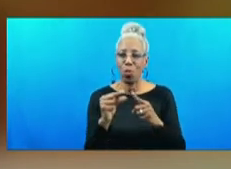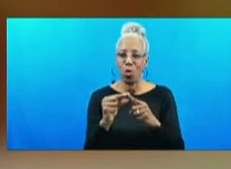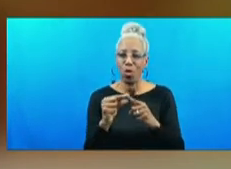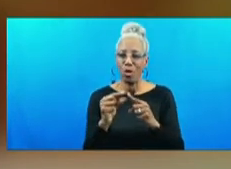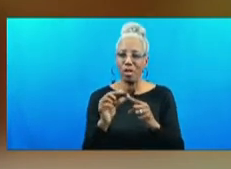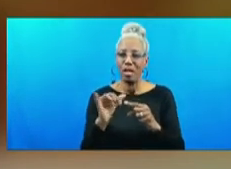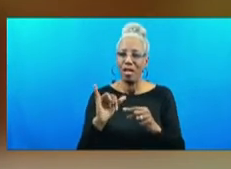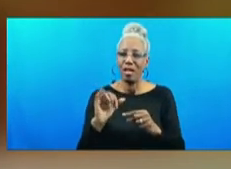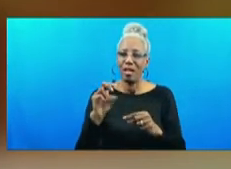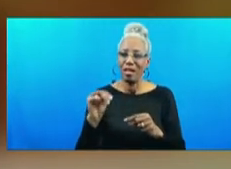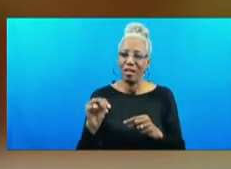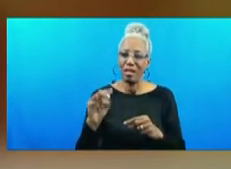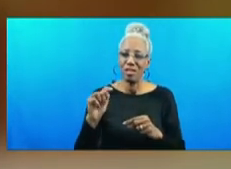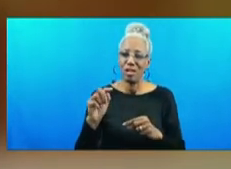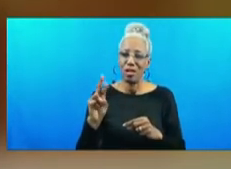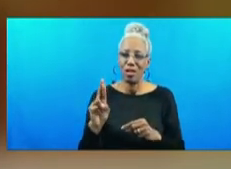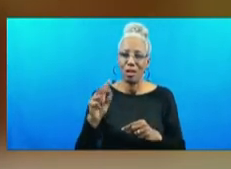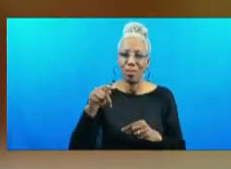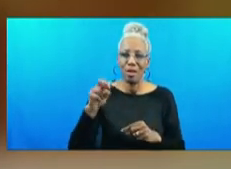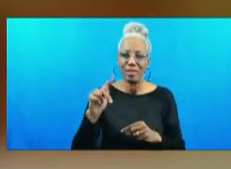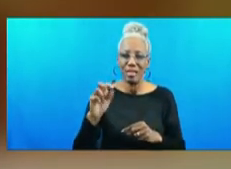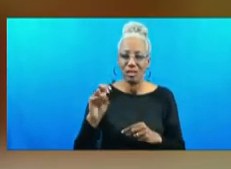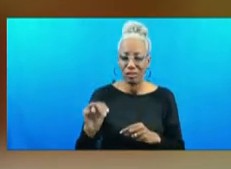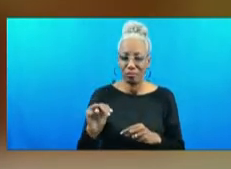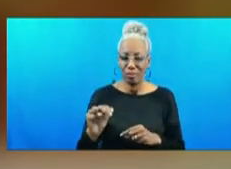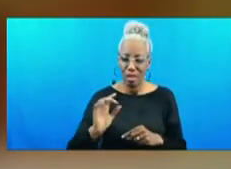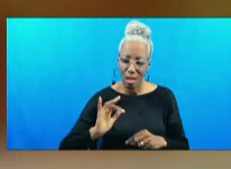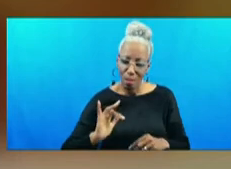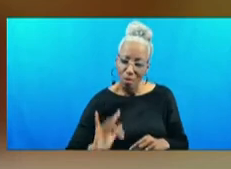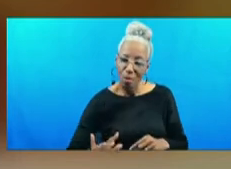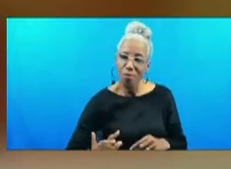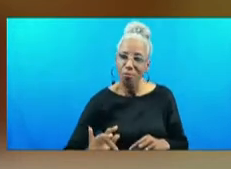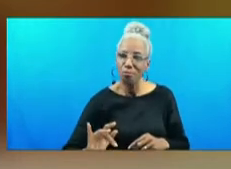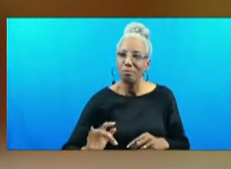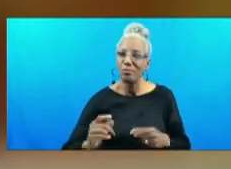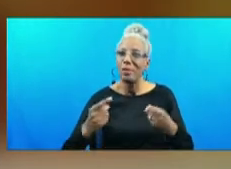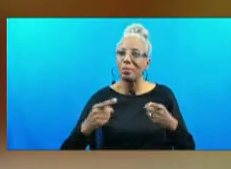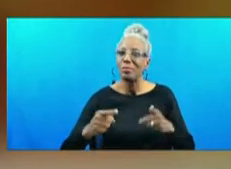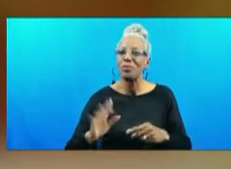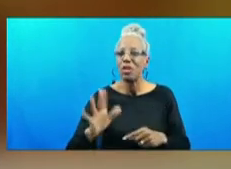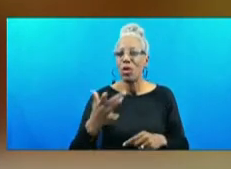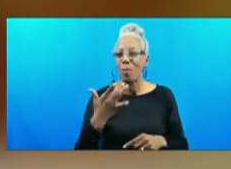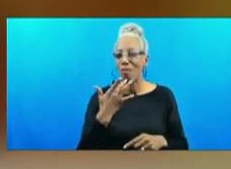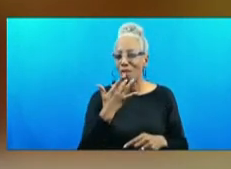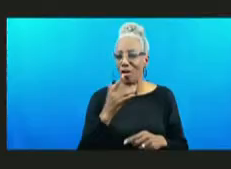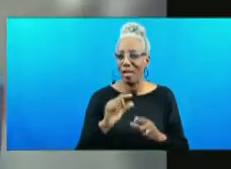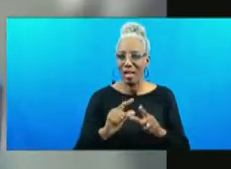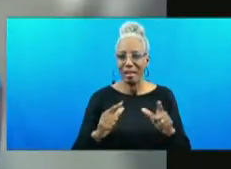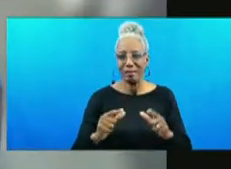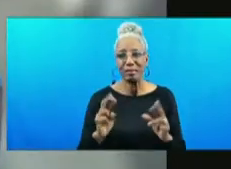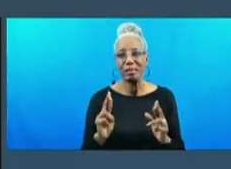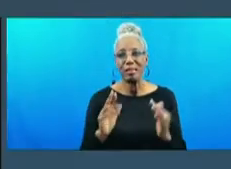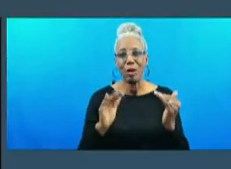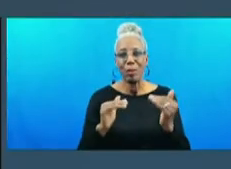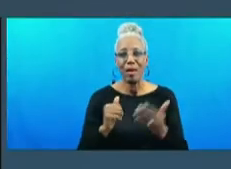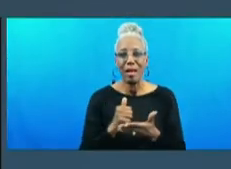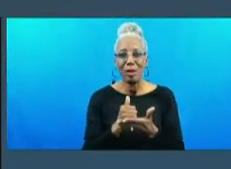you can choose whatever language, the language of your preference. I hope that helps. Byron, thank